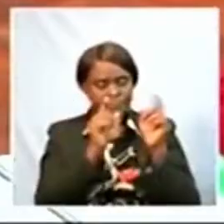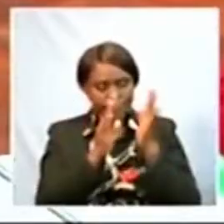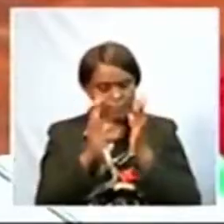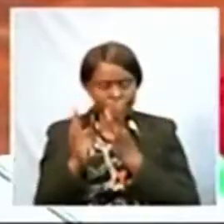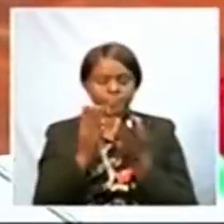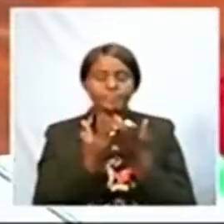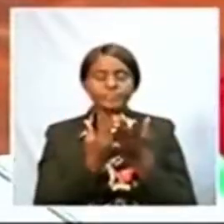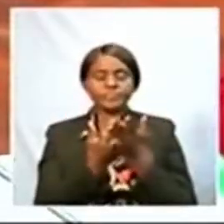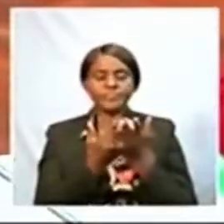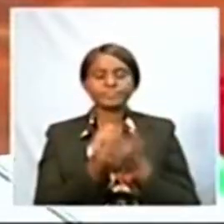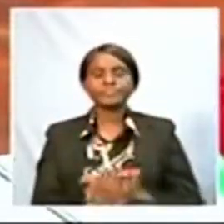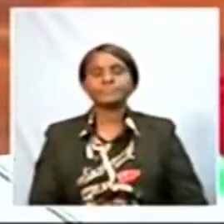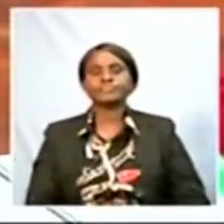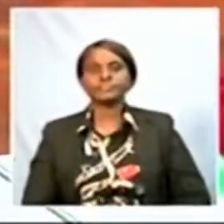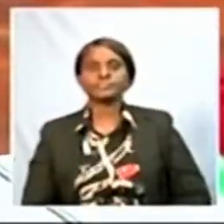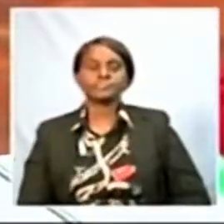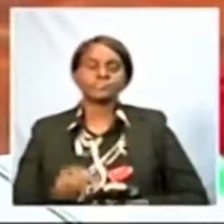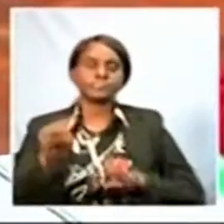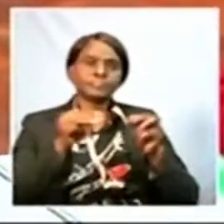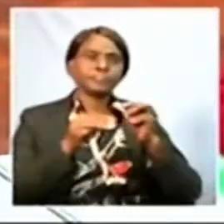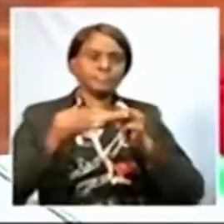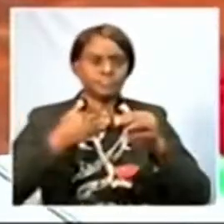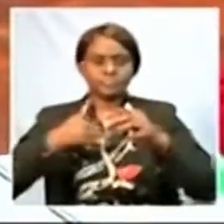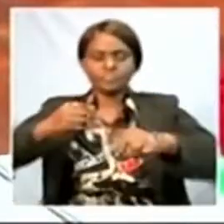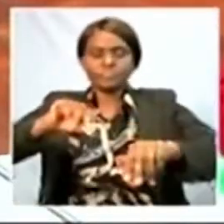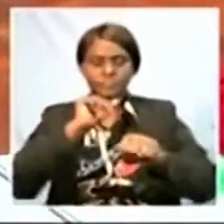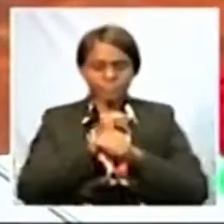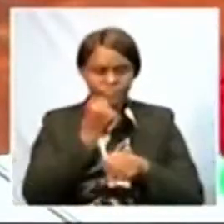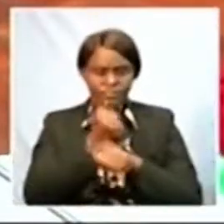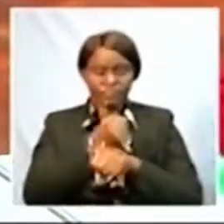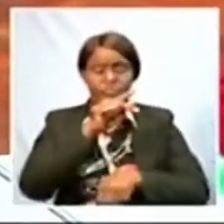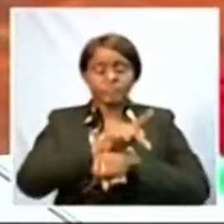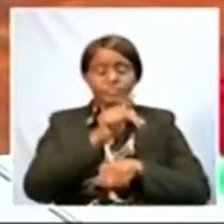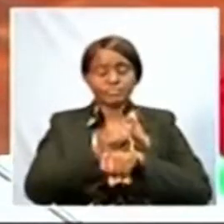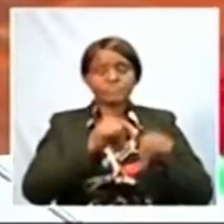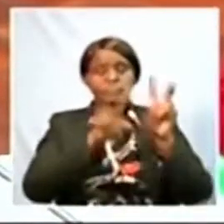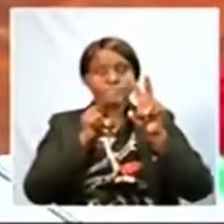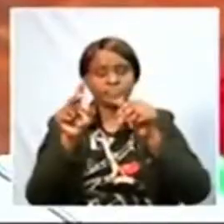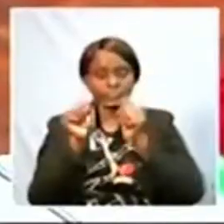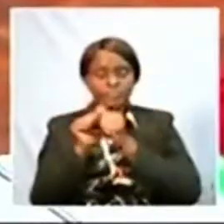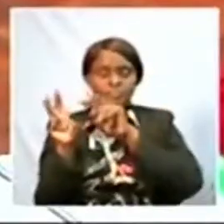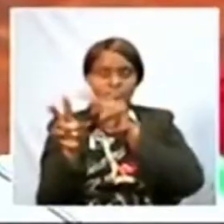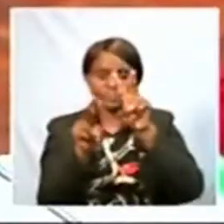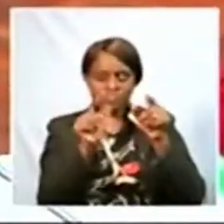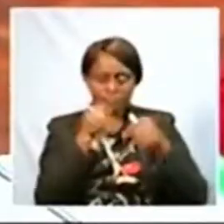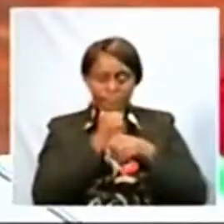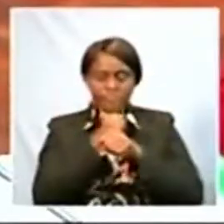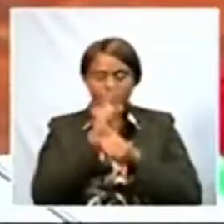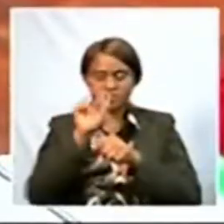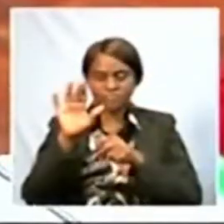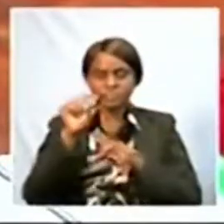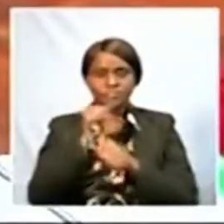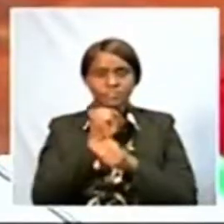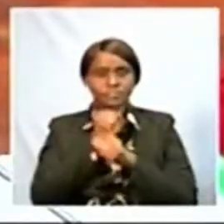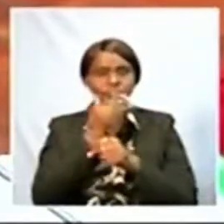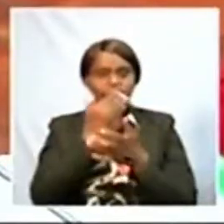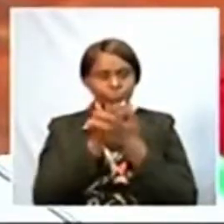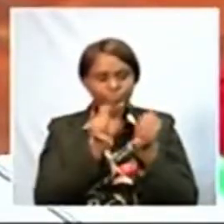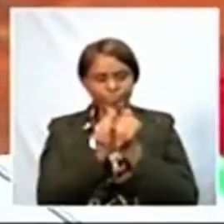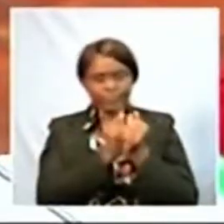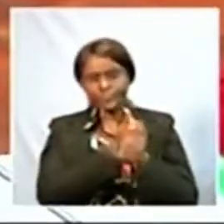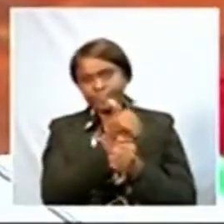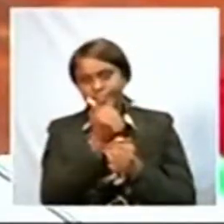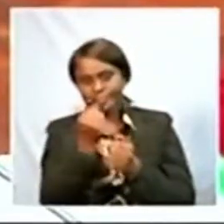measure. Management has intensified project monitoring and supervision to ensure quality works and correction of